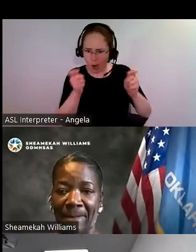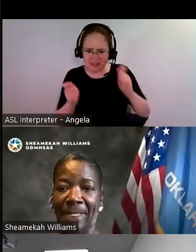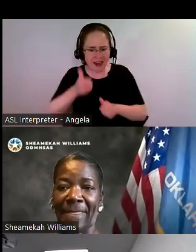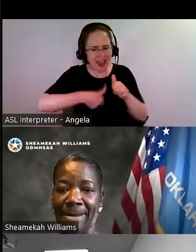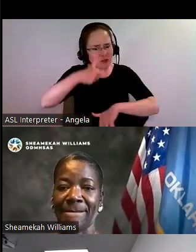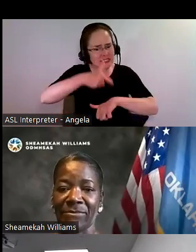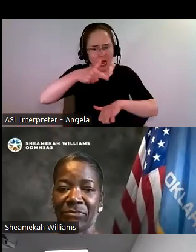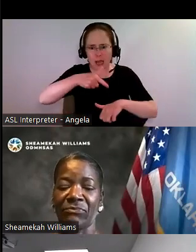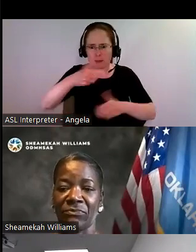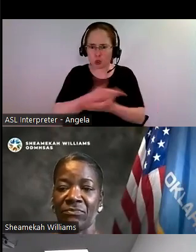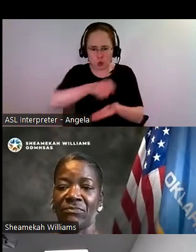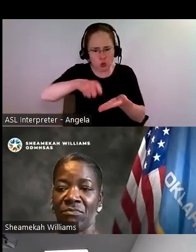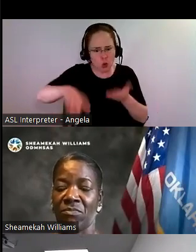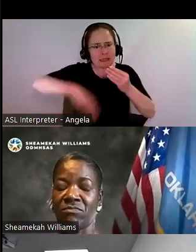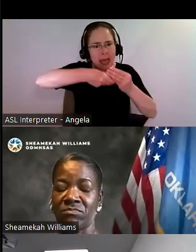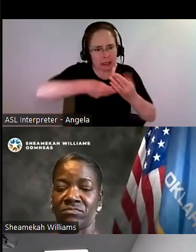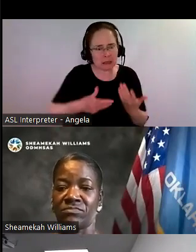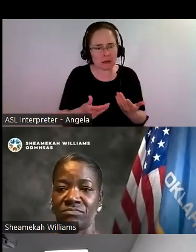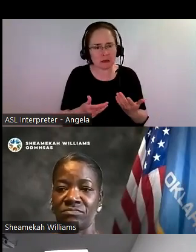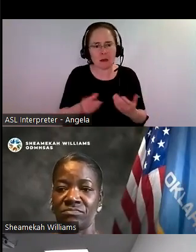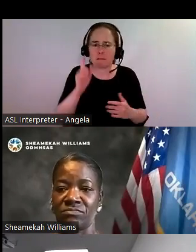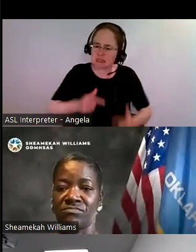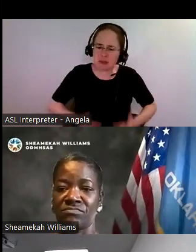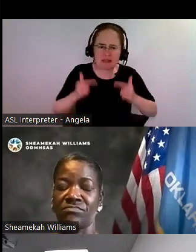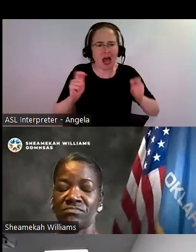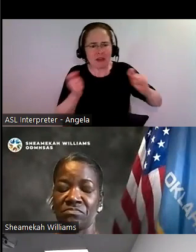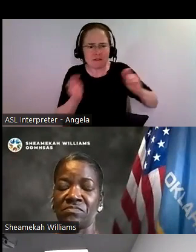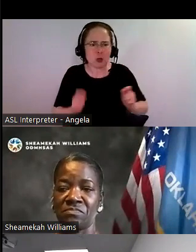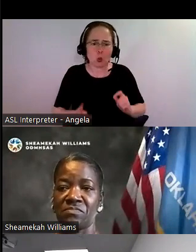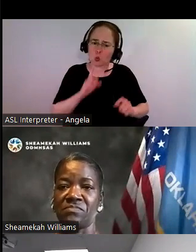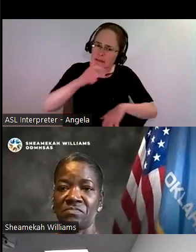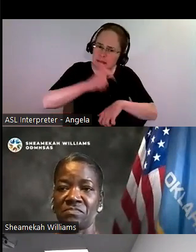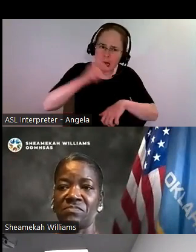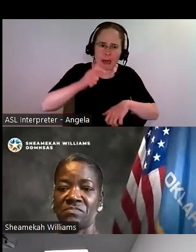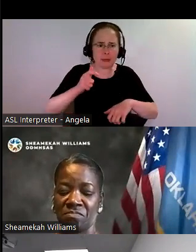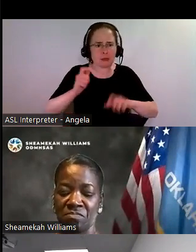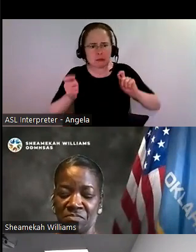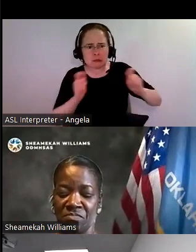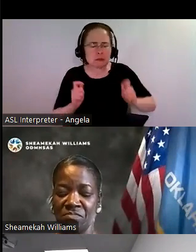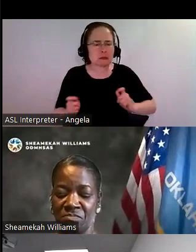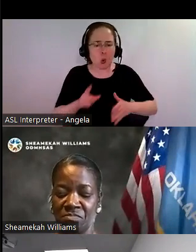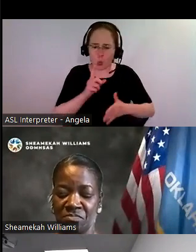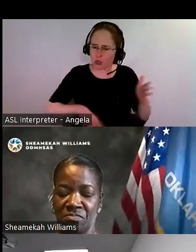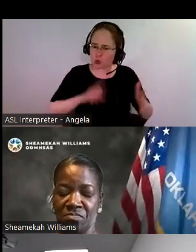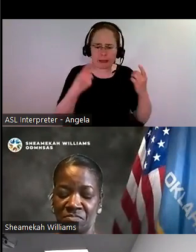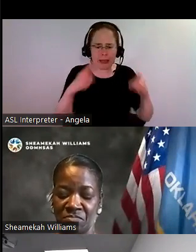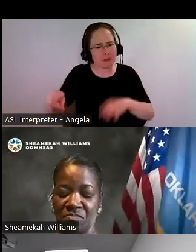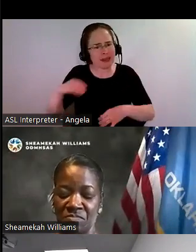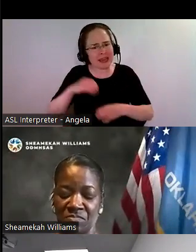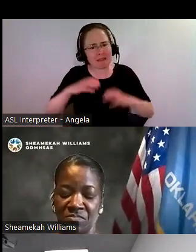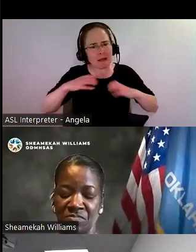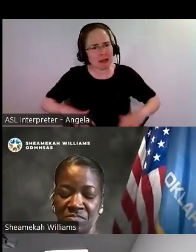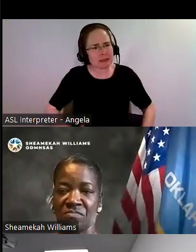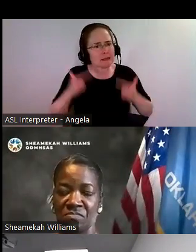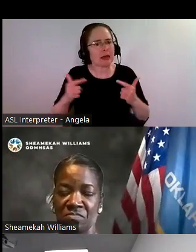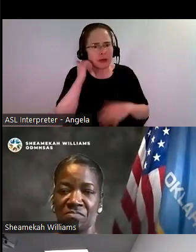progress note is done. And it has to be alive, and it has to be real, and it has to be what is actually happening in a client's life. And the team